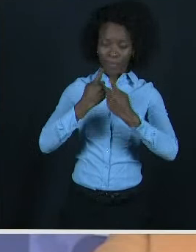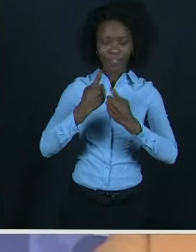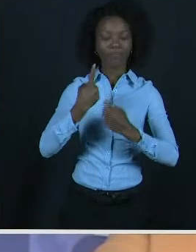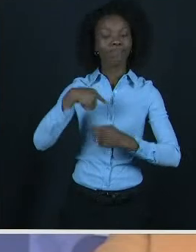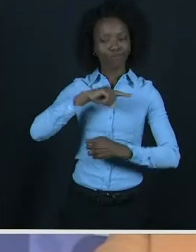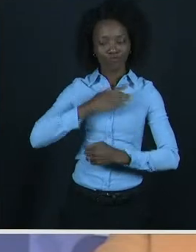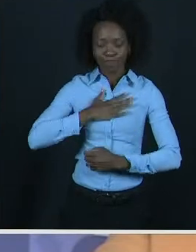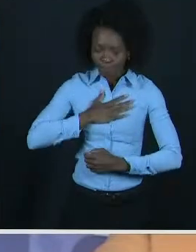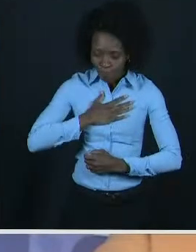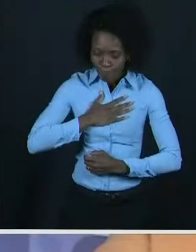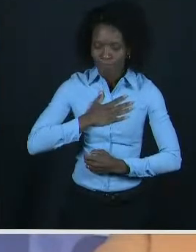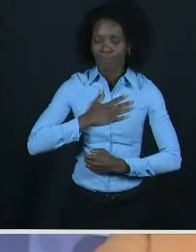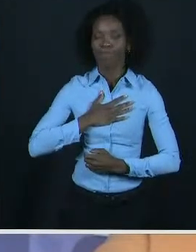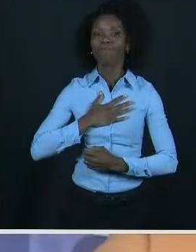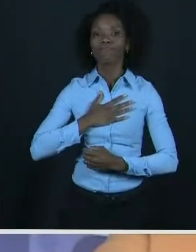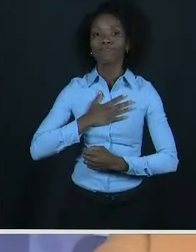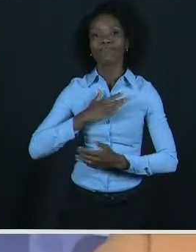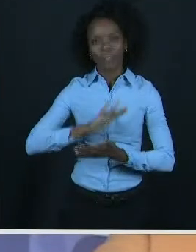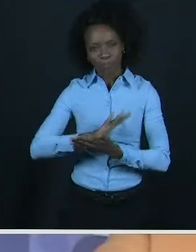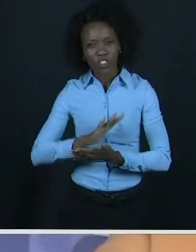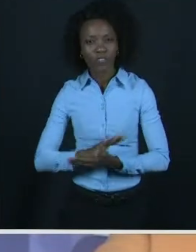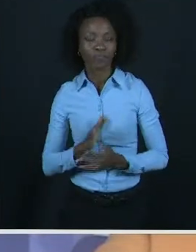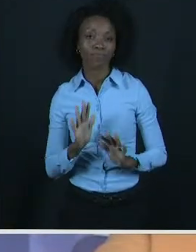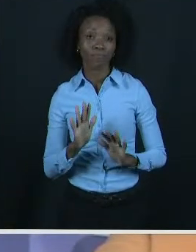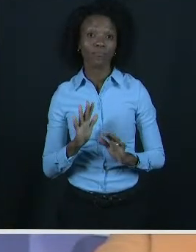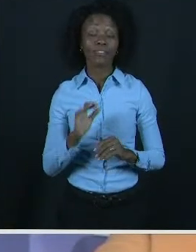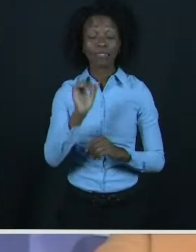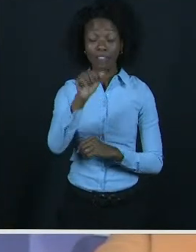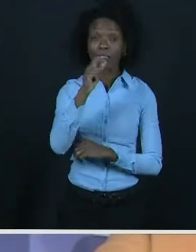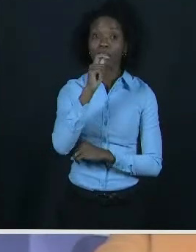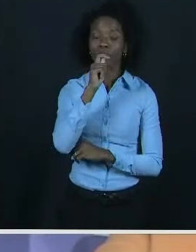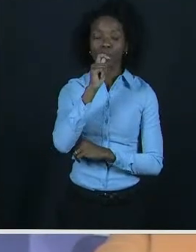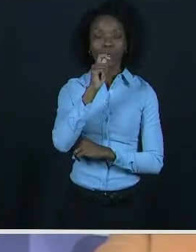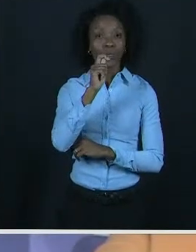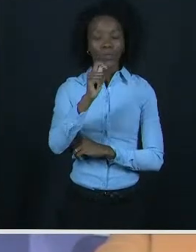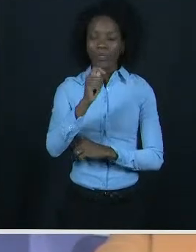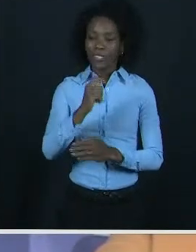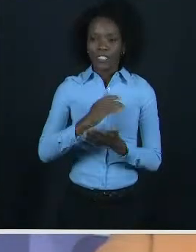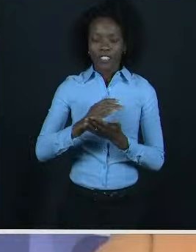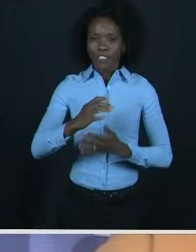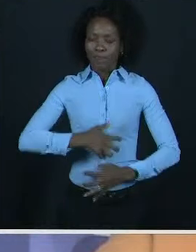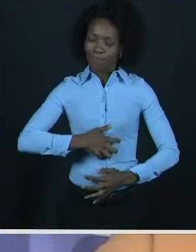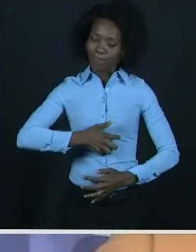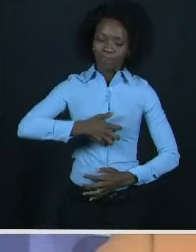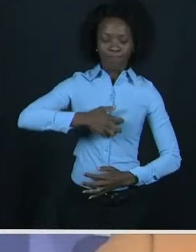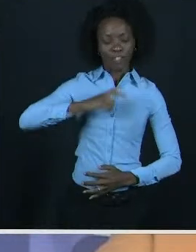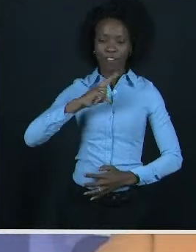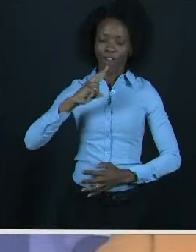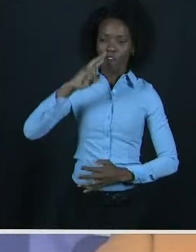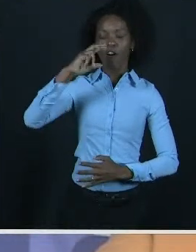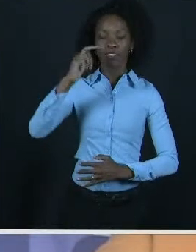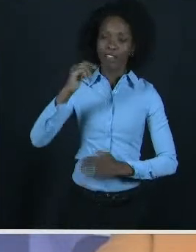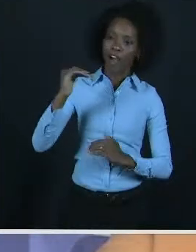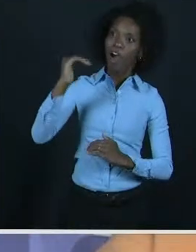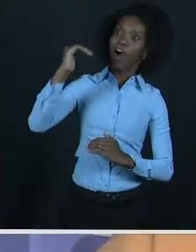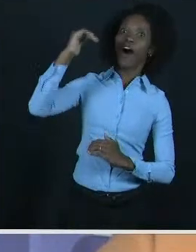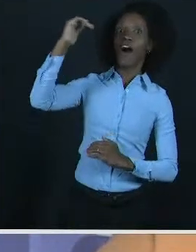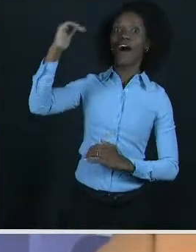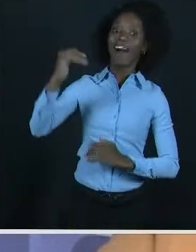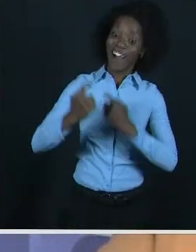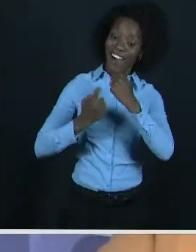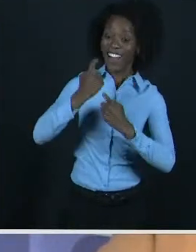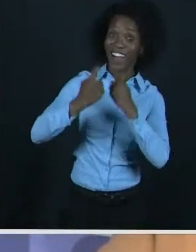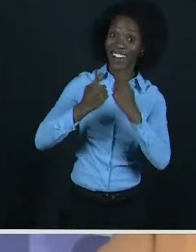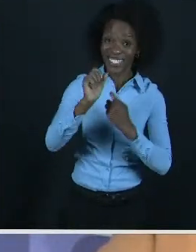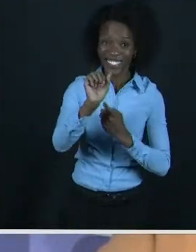that were raised here, some of which were raised at high-pitched level voices, and some of